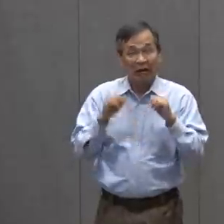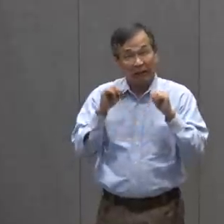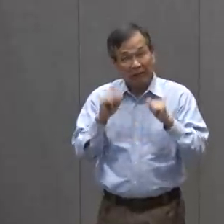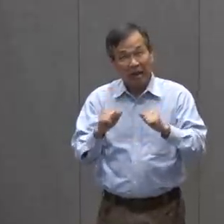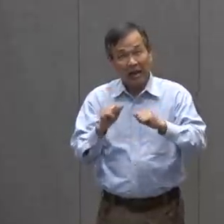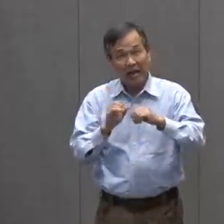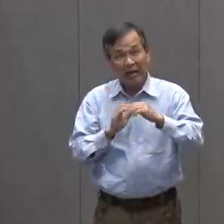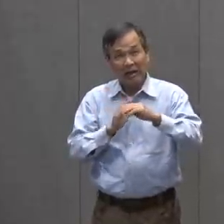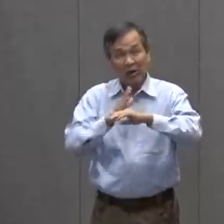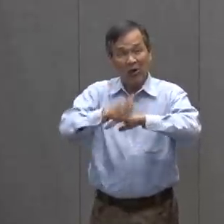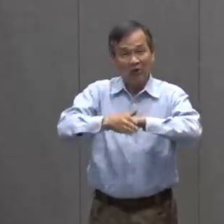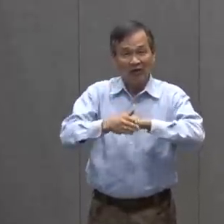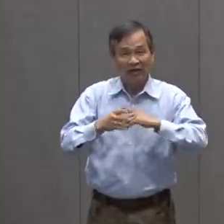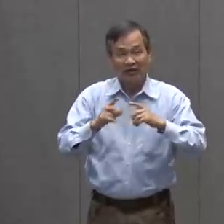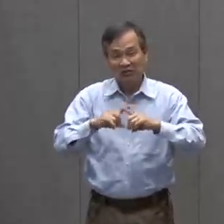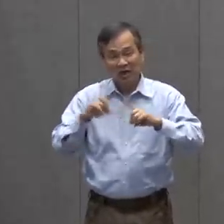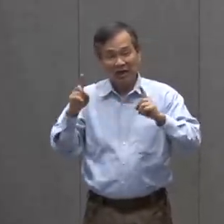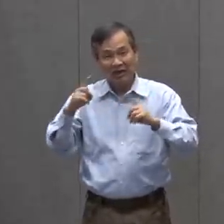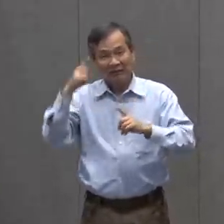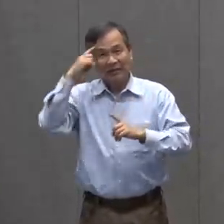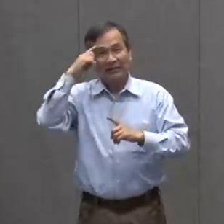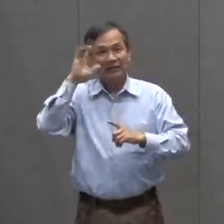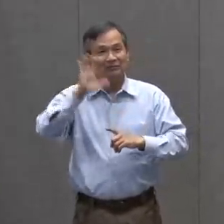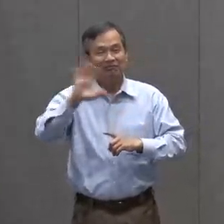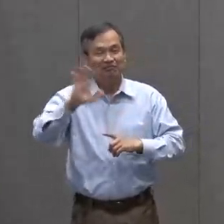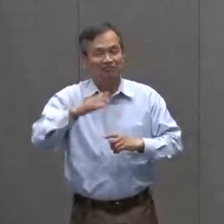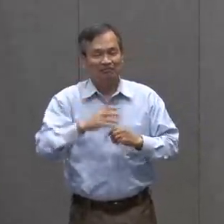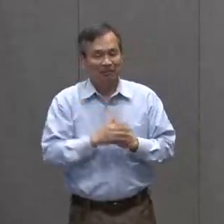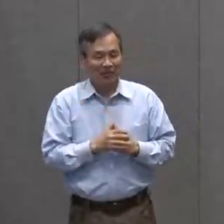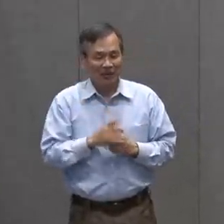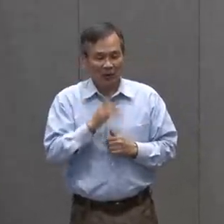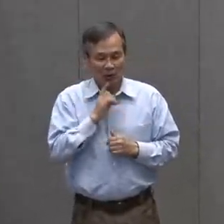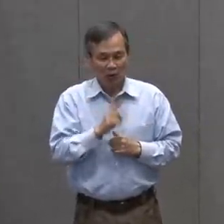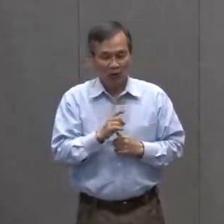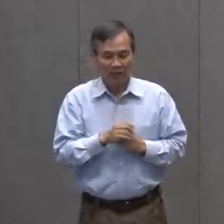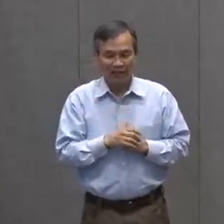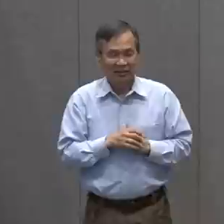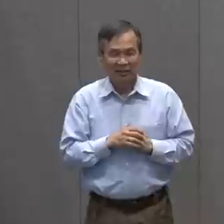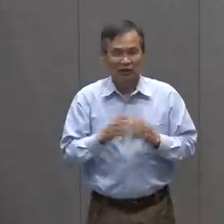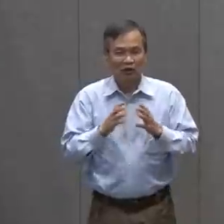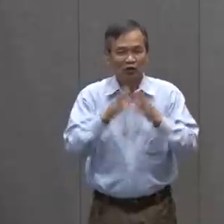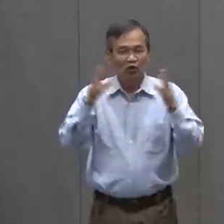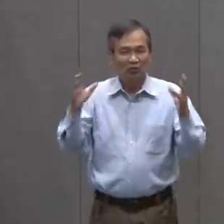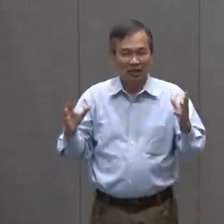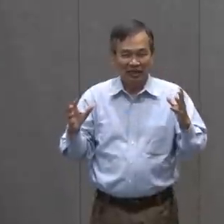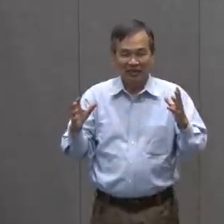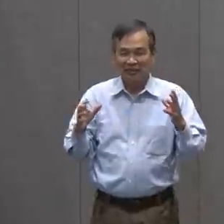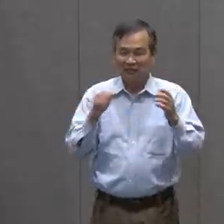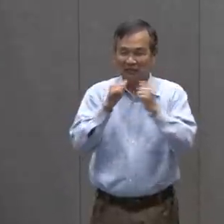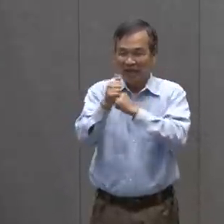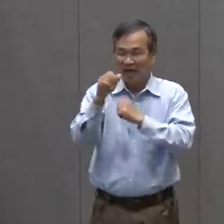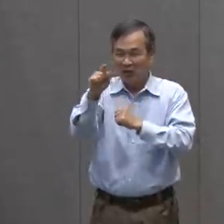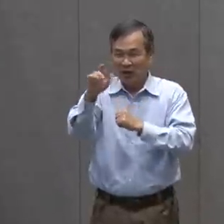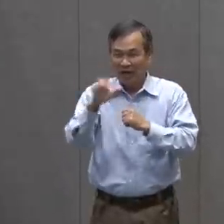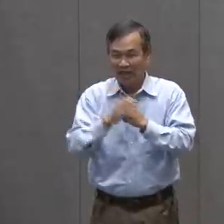I need to, but that's already, in my brain, that's already telling me that that's going to be 20 over. So